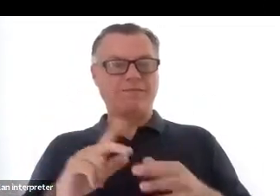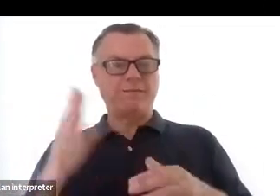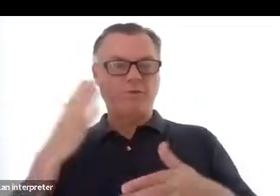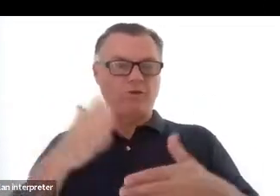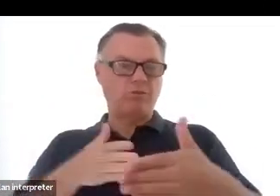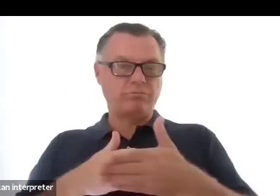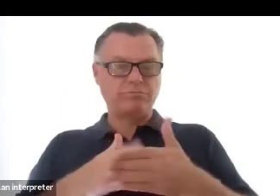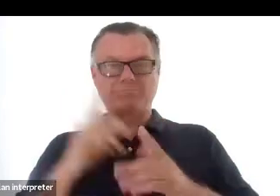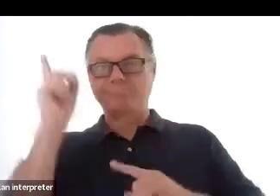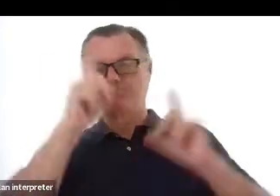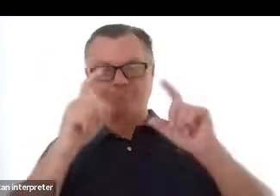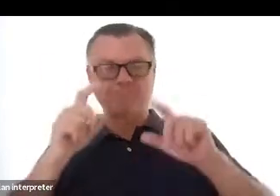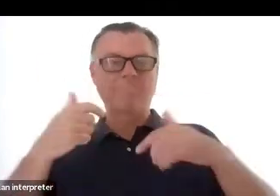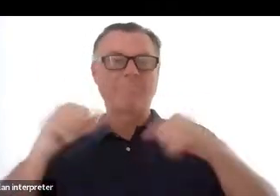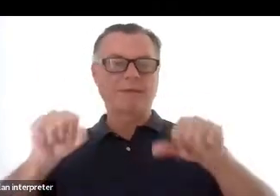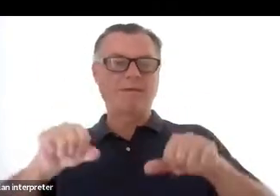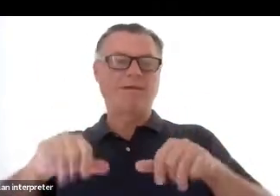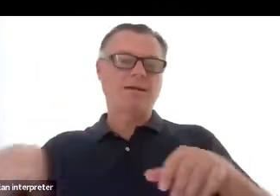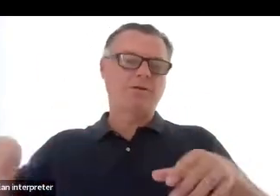inclusion.